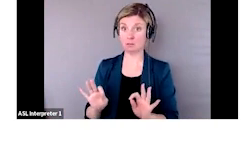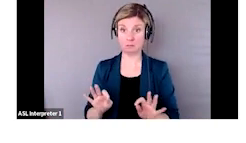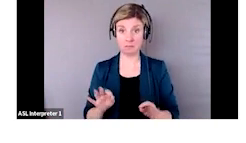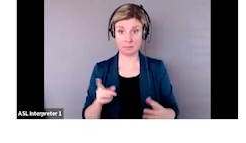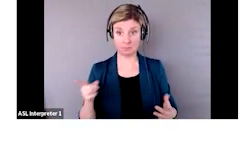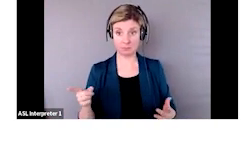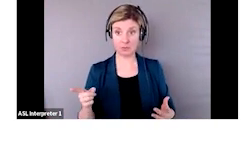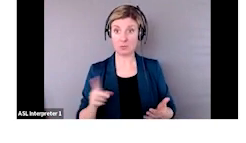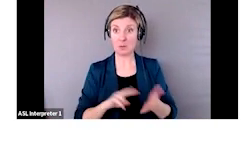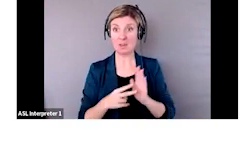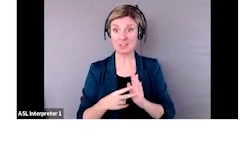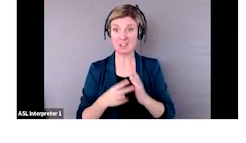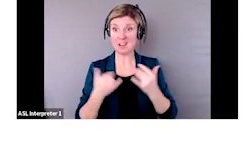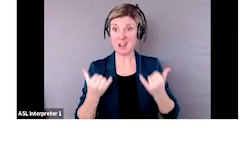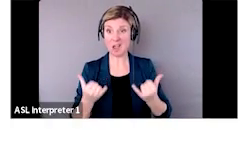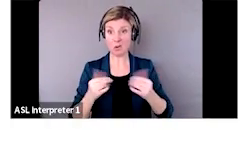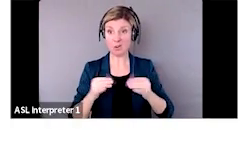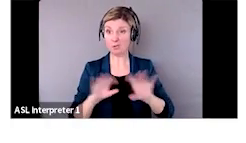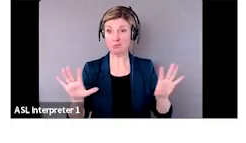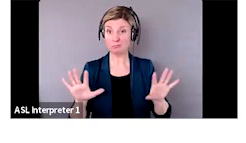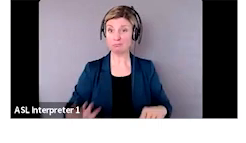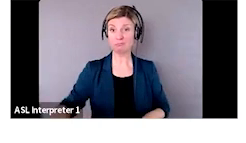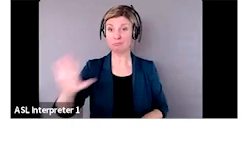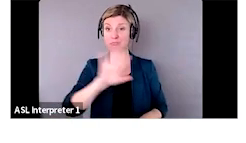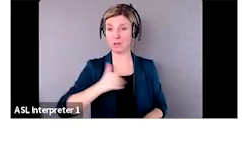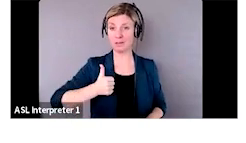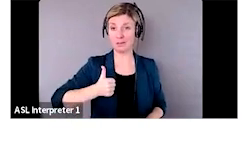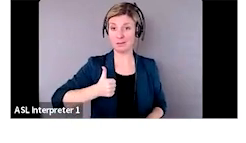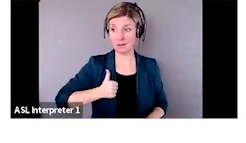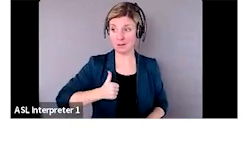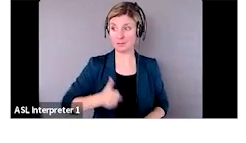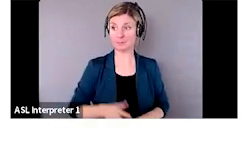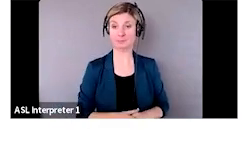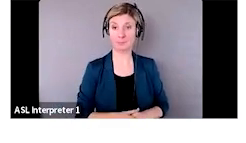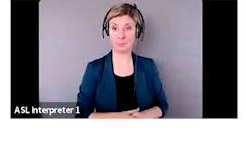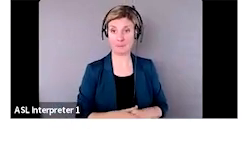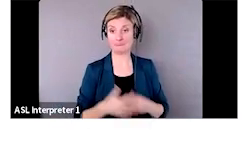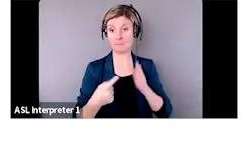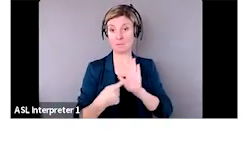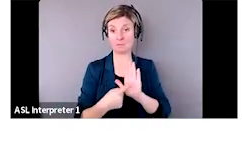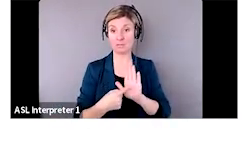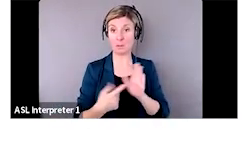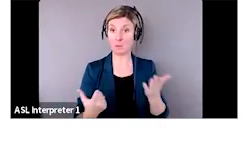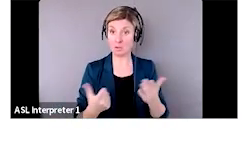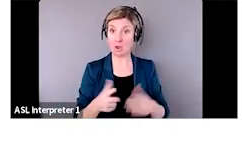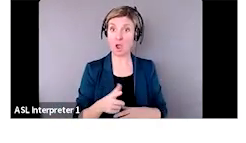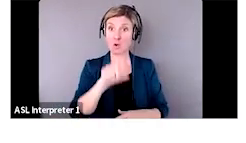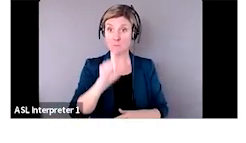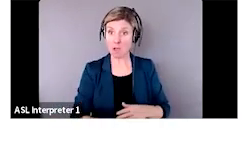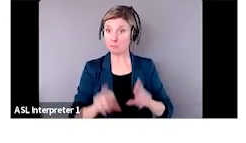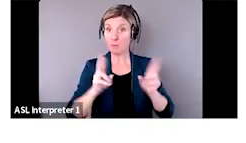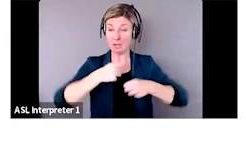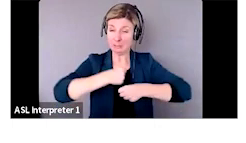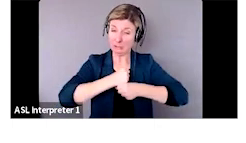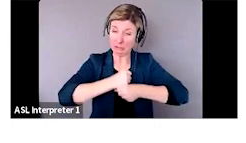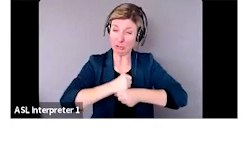product, we're national. I don't need 10,000. I need 100, and we could be national with your product.